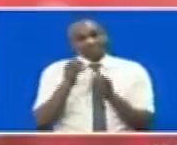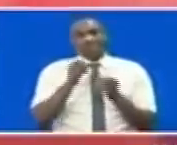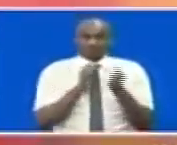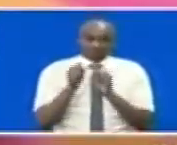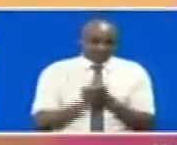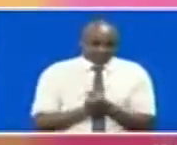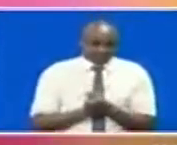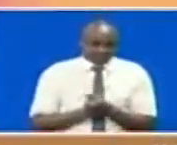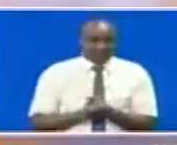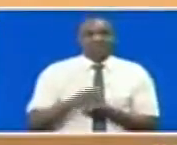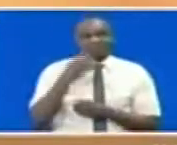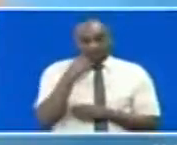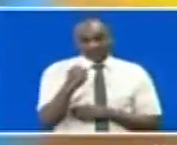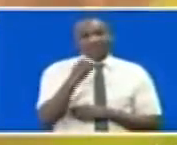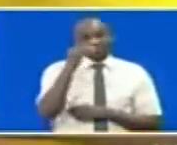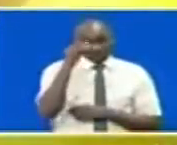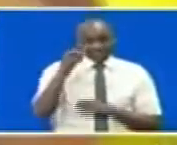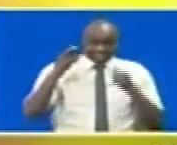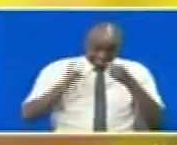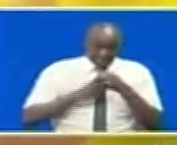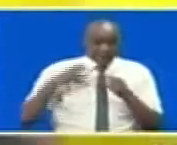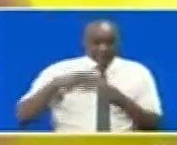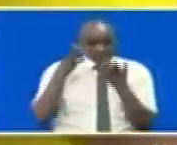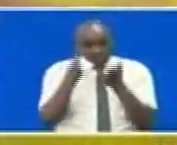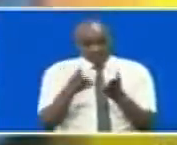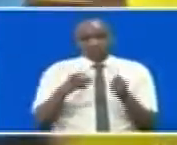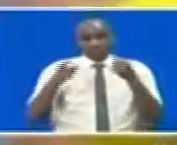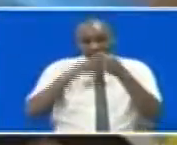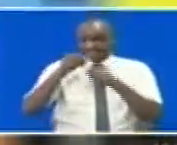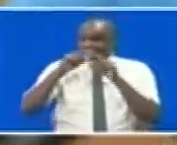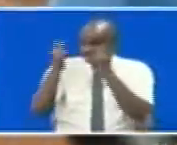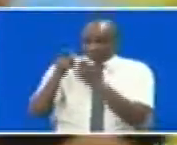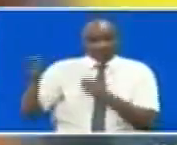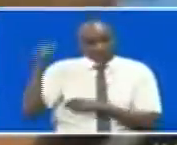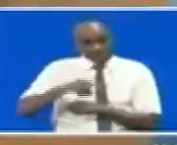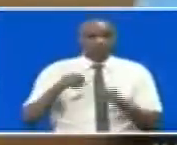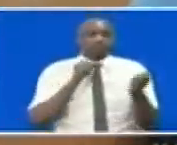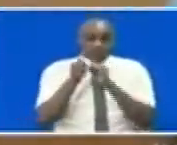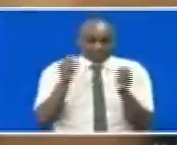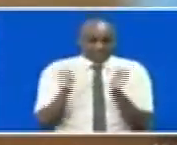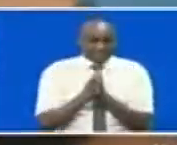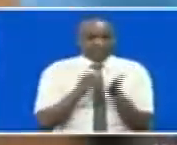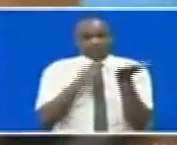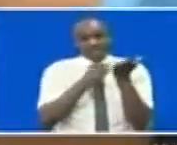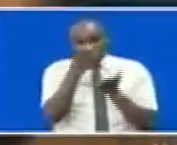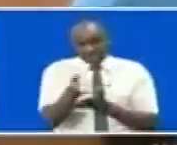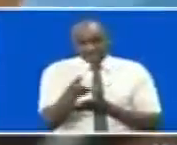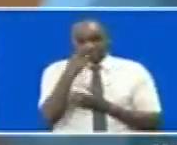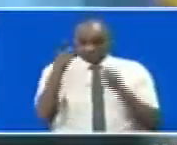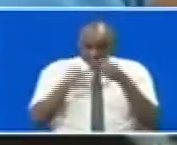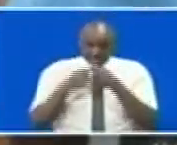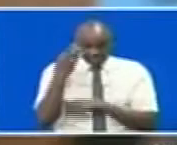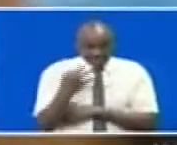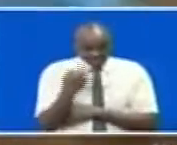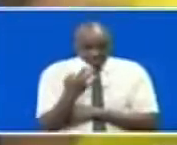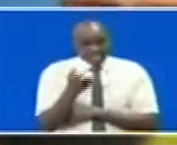An expected 557 athletes from 60 teams are set to compete in Uganda's capital on 26th March,